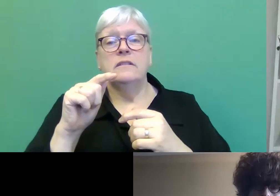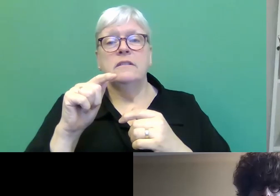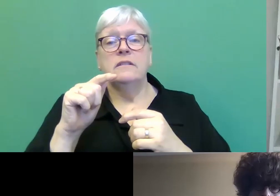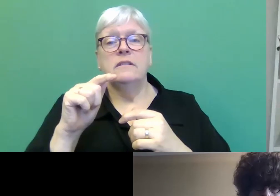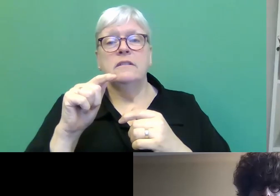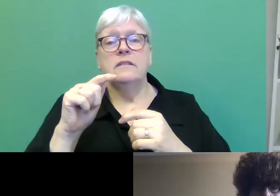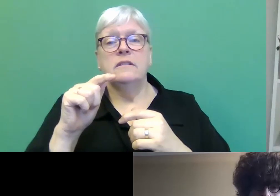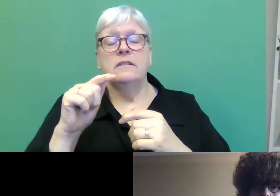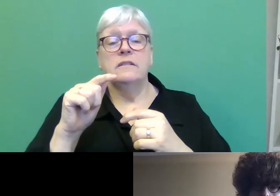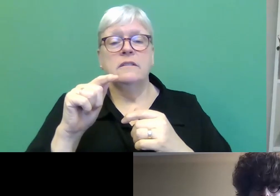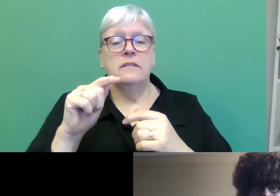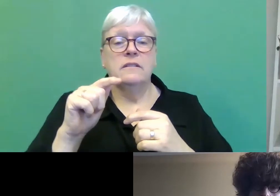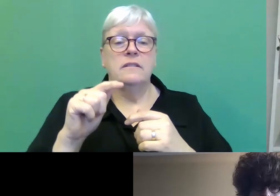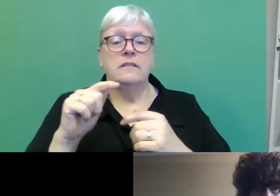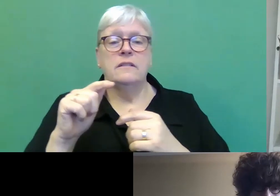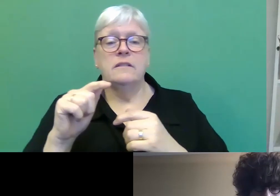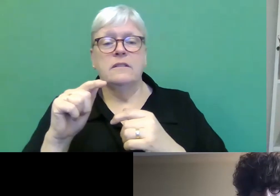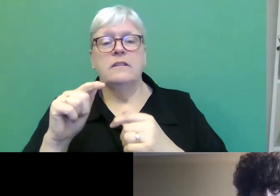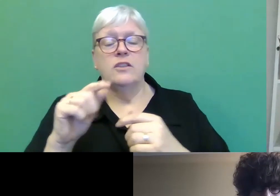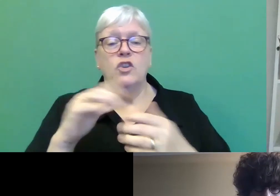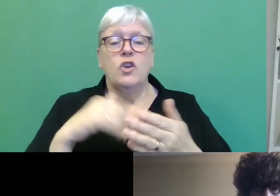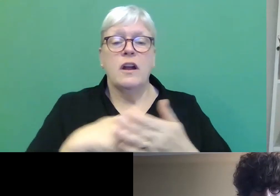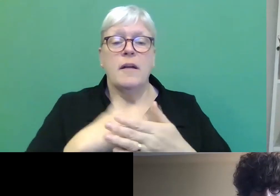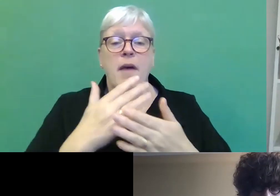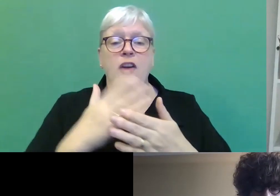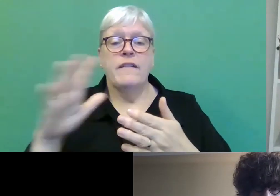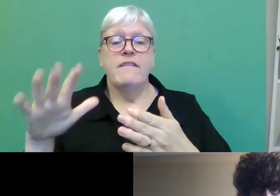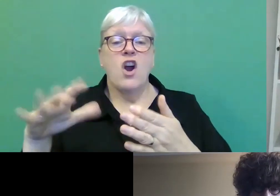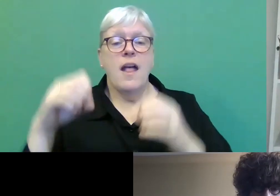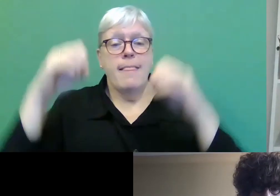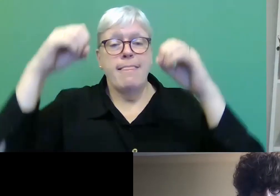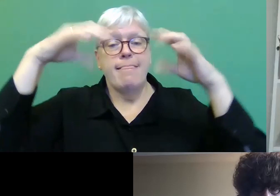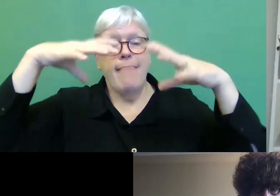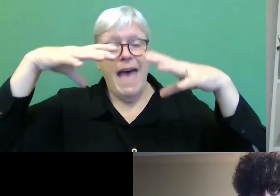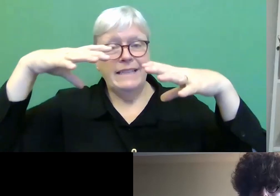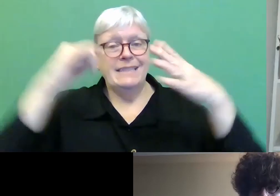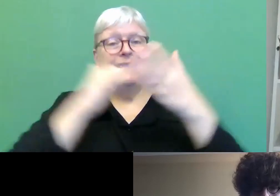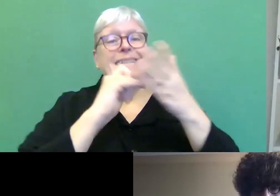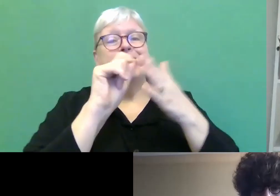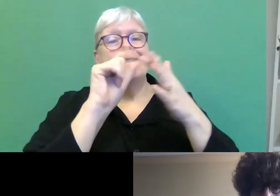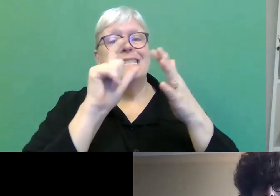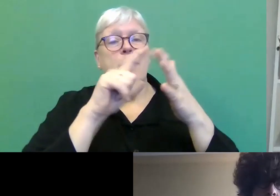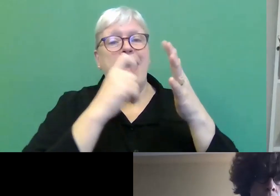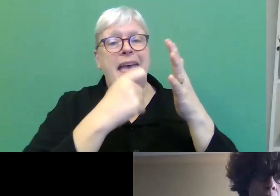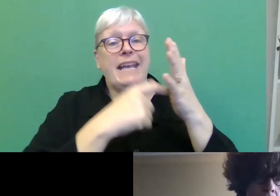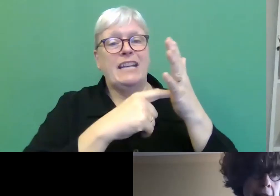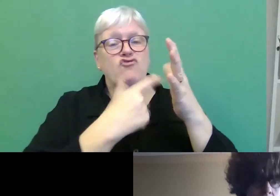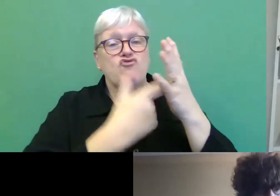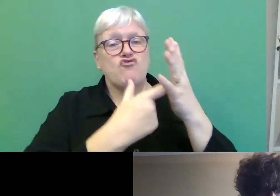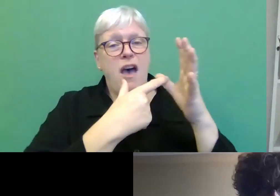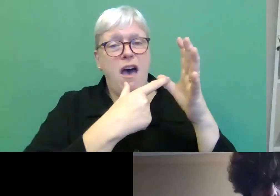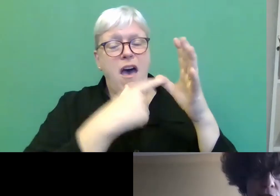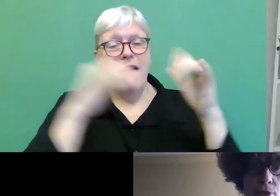in Aberdeen, Spectra, and they're asking what the process for that poem was like, and I suppose the inspiration for it.